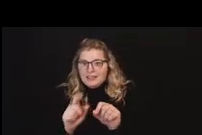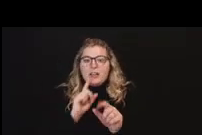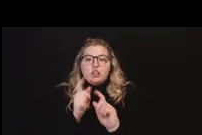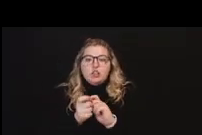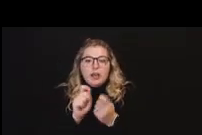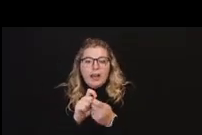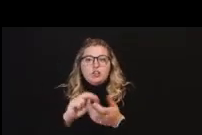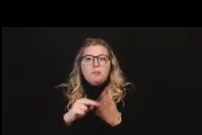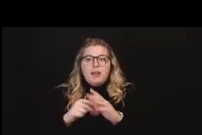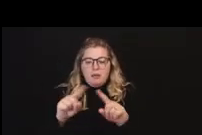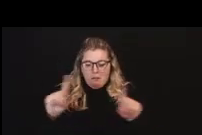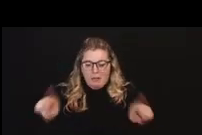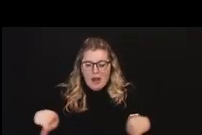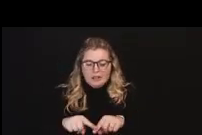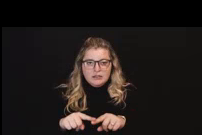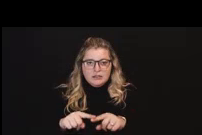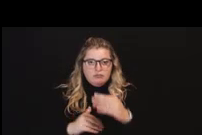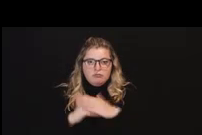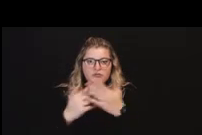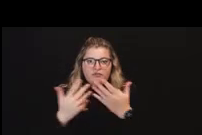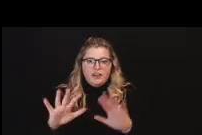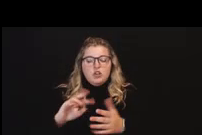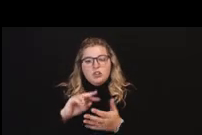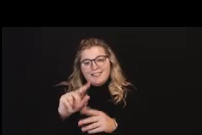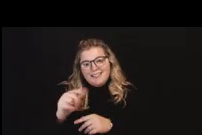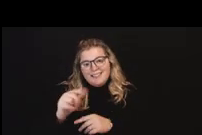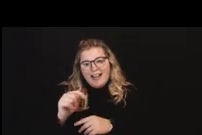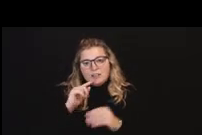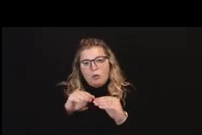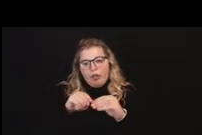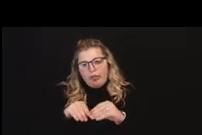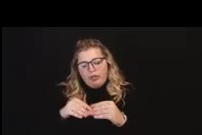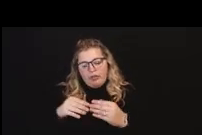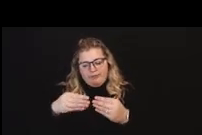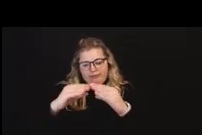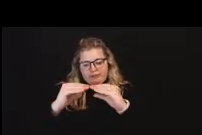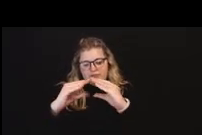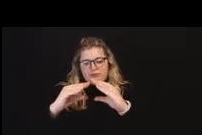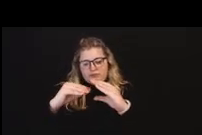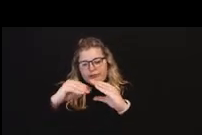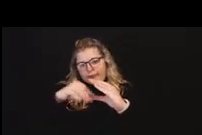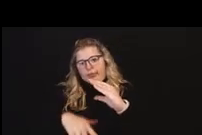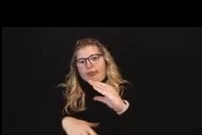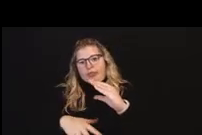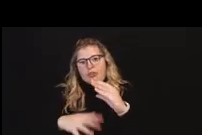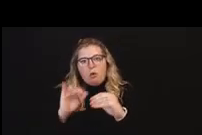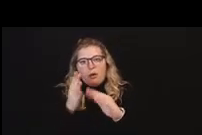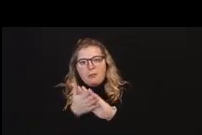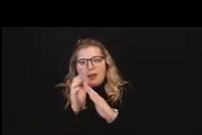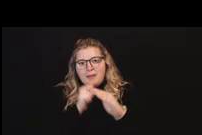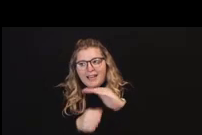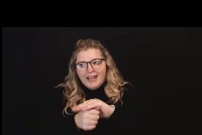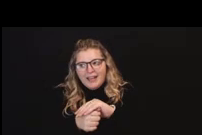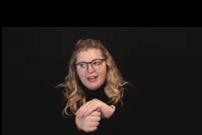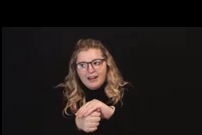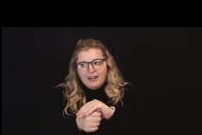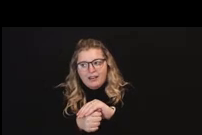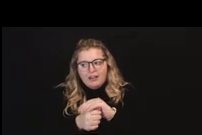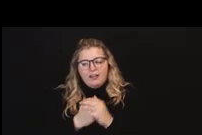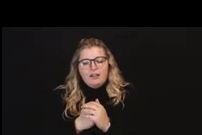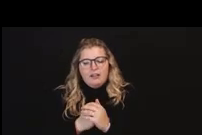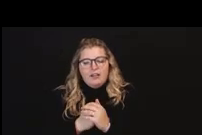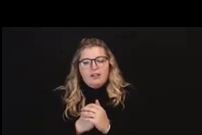that box. It might cover content in the screen, as is the case of that bar at the top, or it might become hidden, as is the